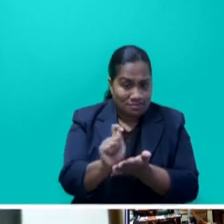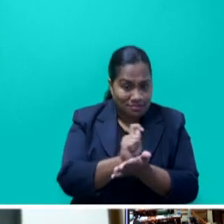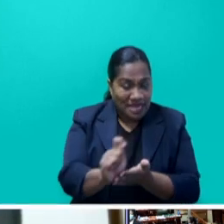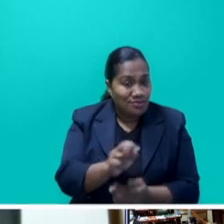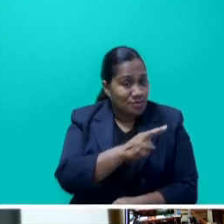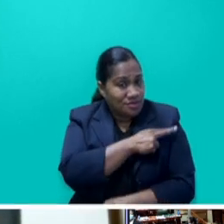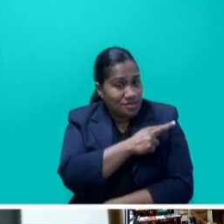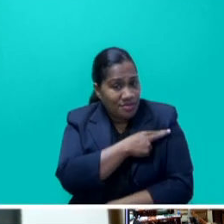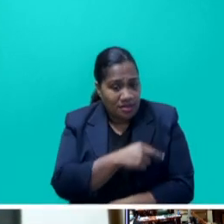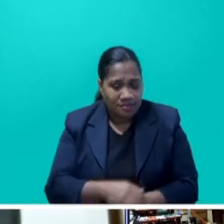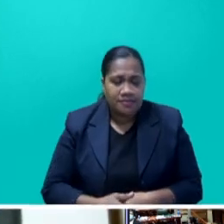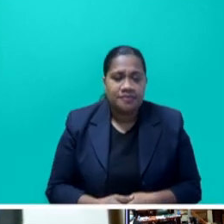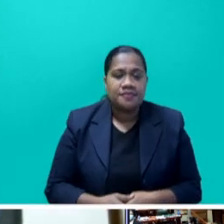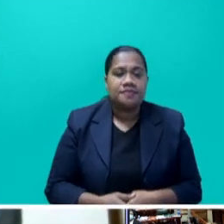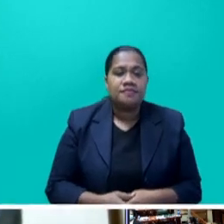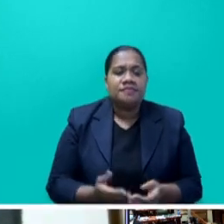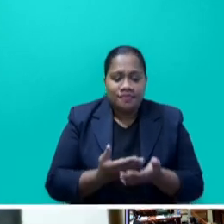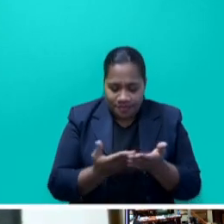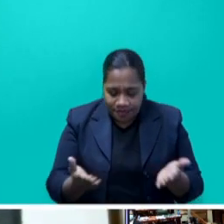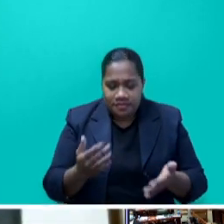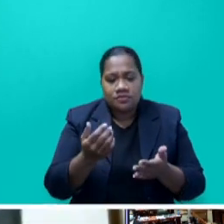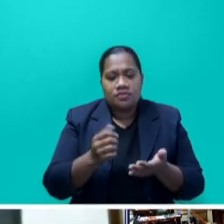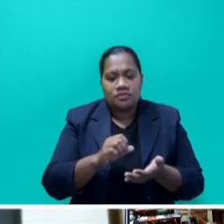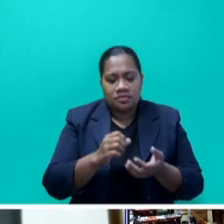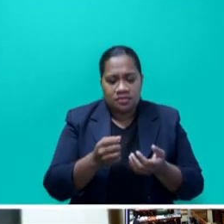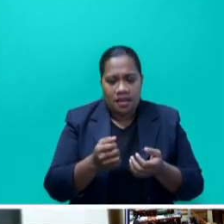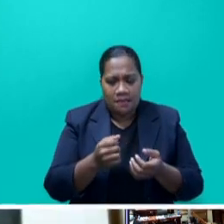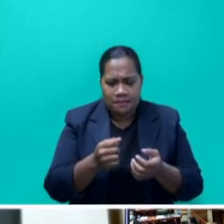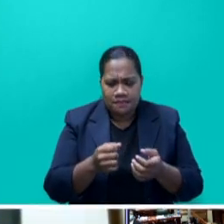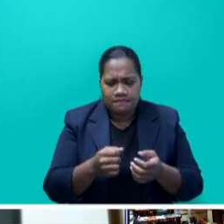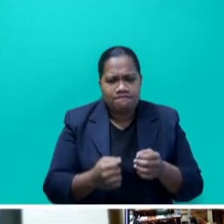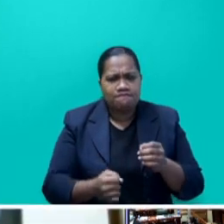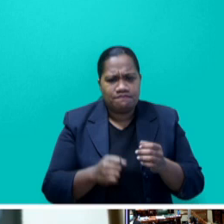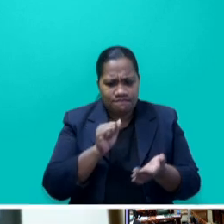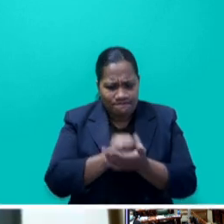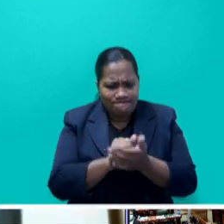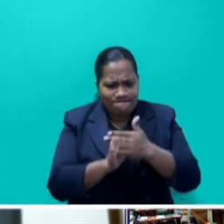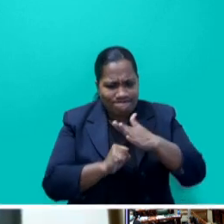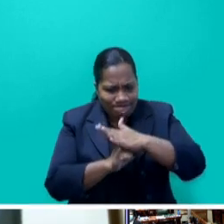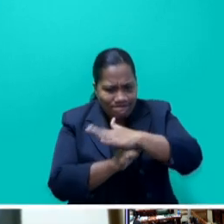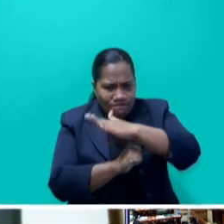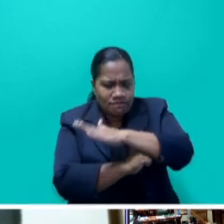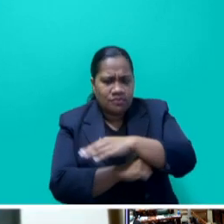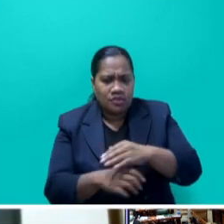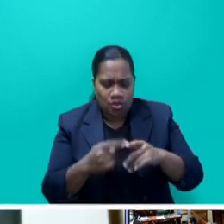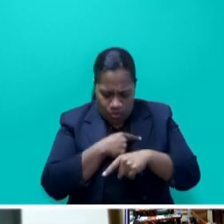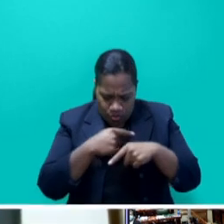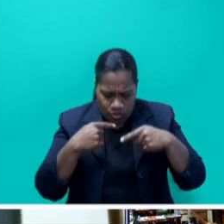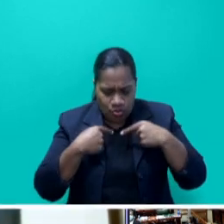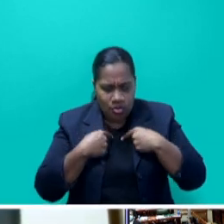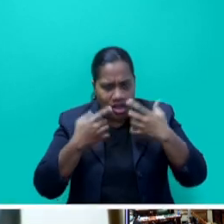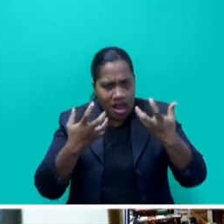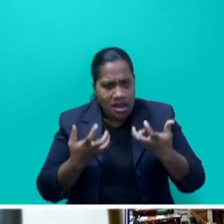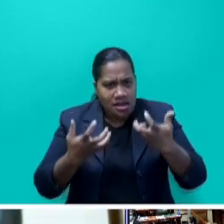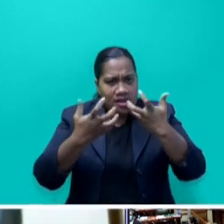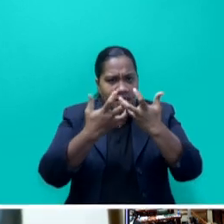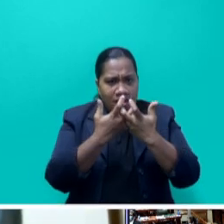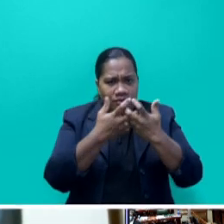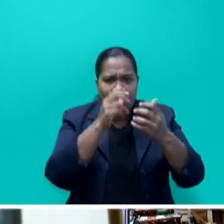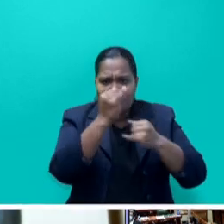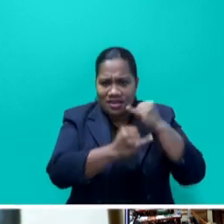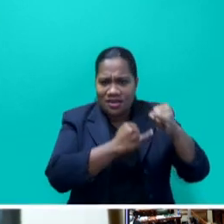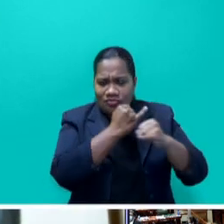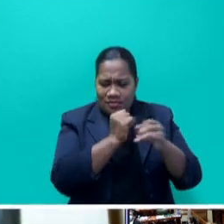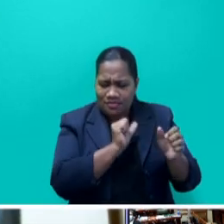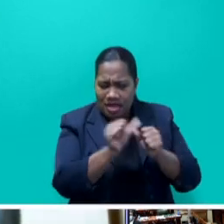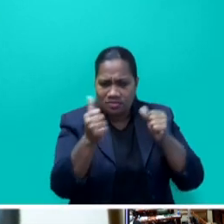These are groundbreaking financial policy reforms. We are aligning to international best practice. If they're bothered to even look at that, if there is research that